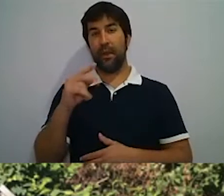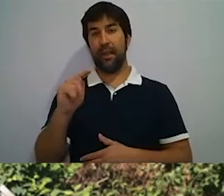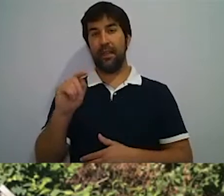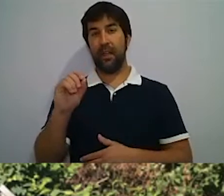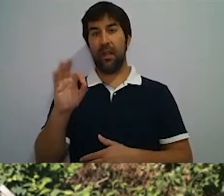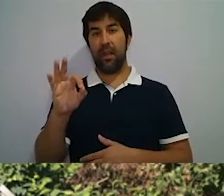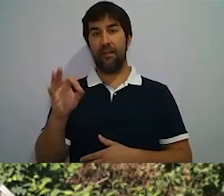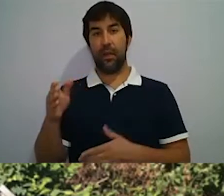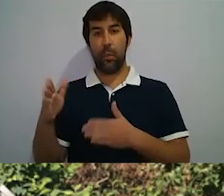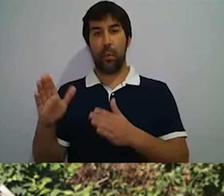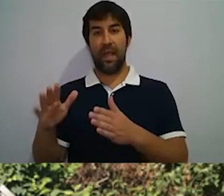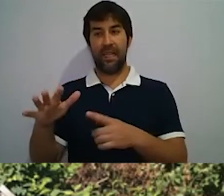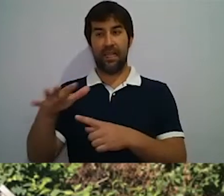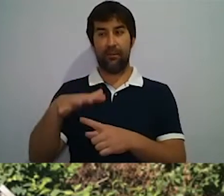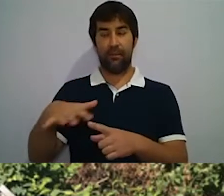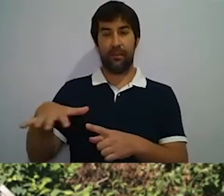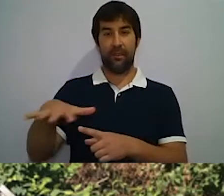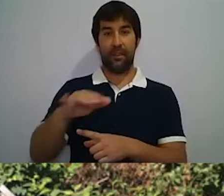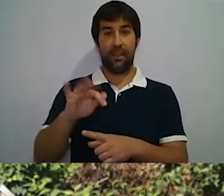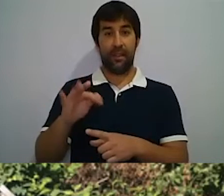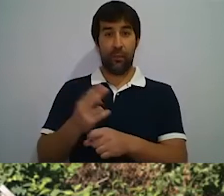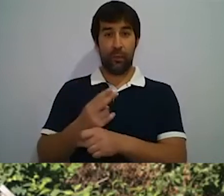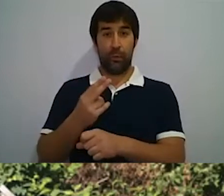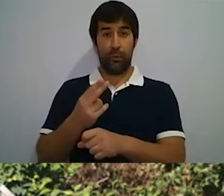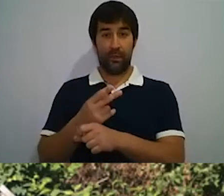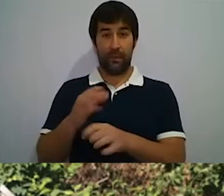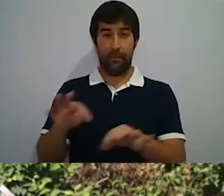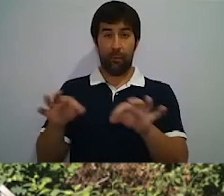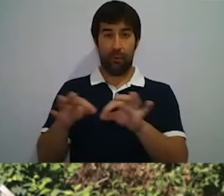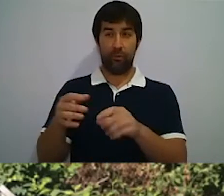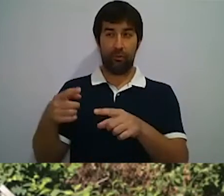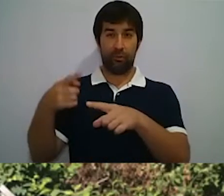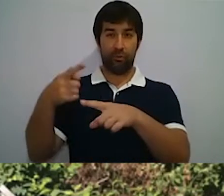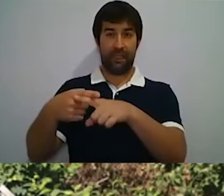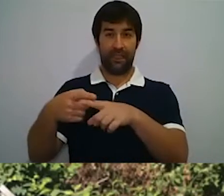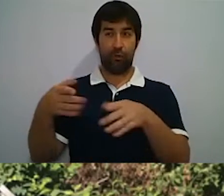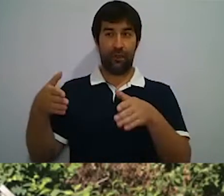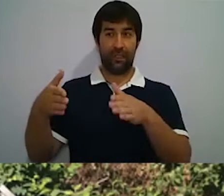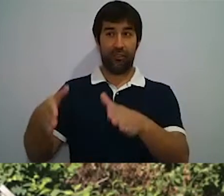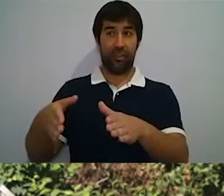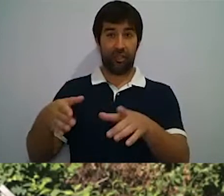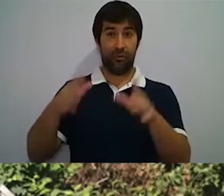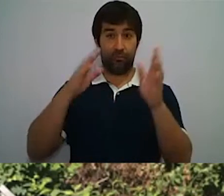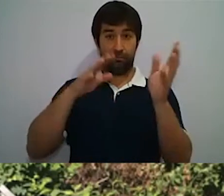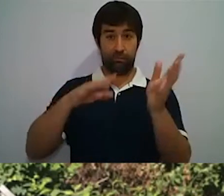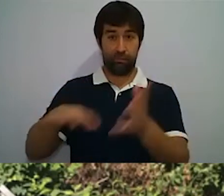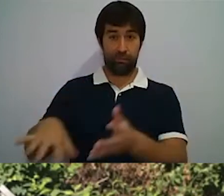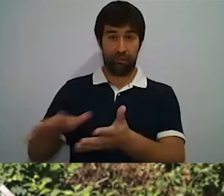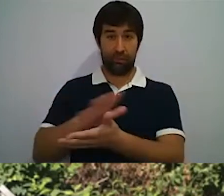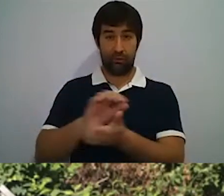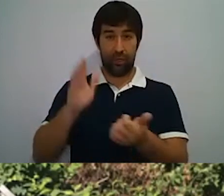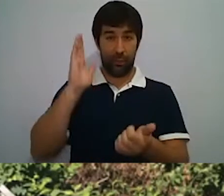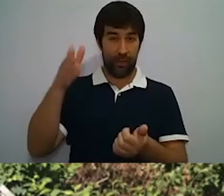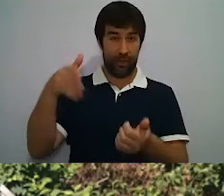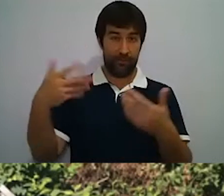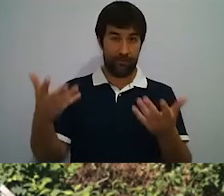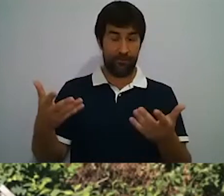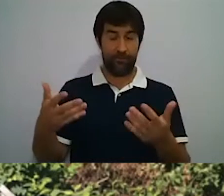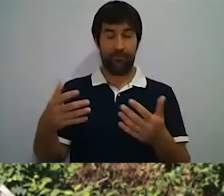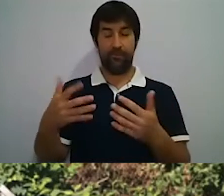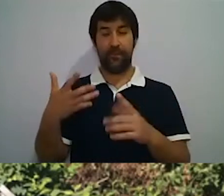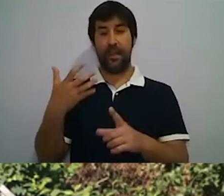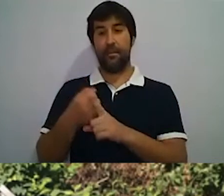to do even the critical safety upgrades on them. And they often are multi-year projects. So